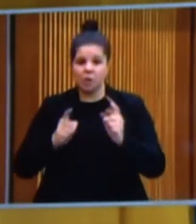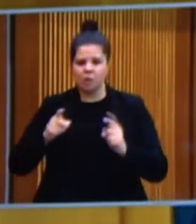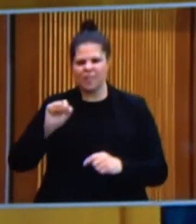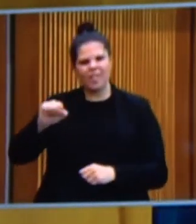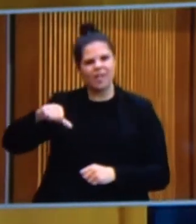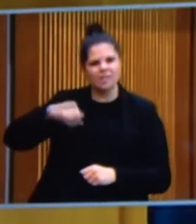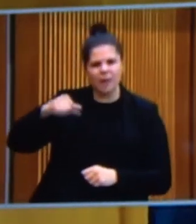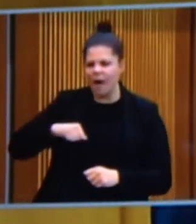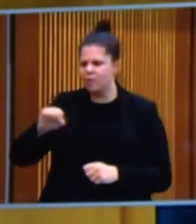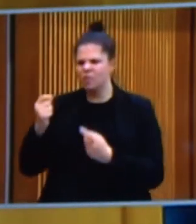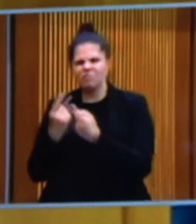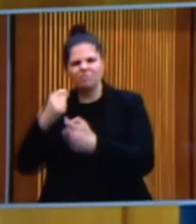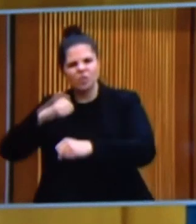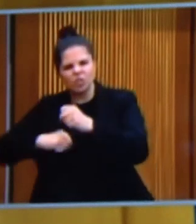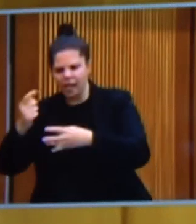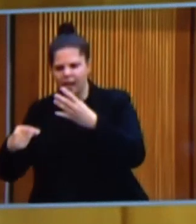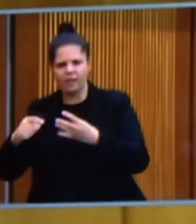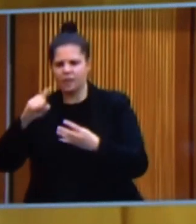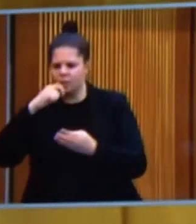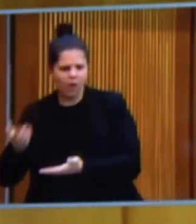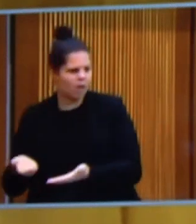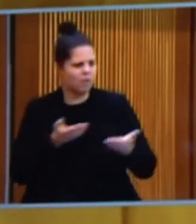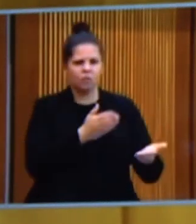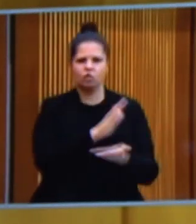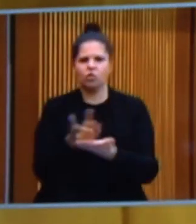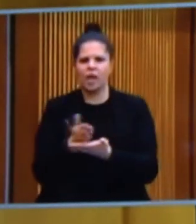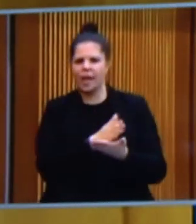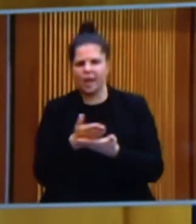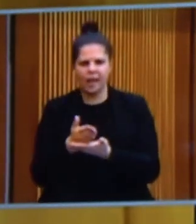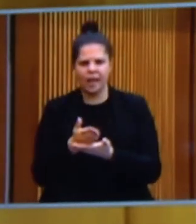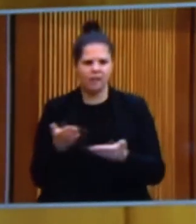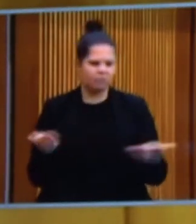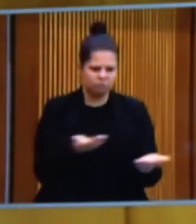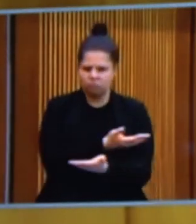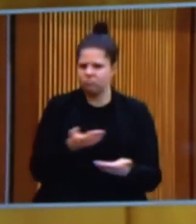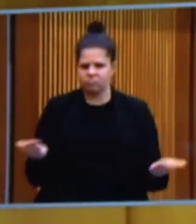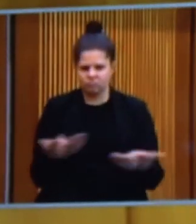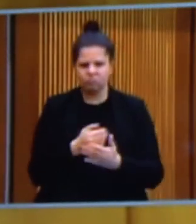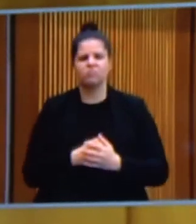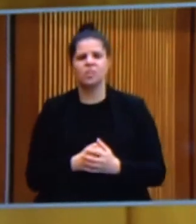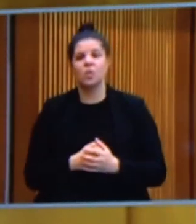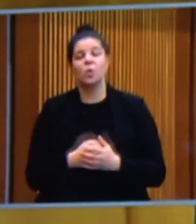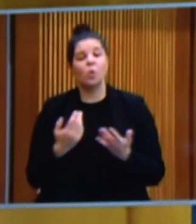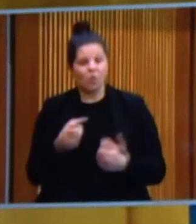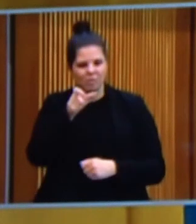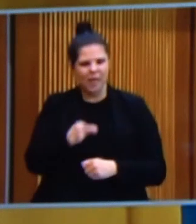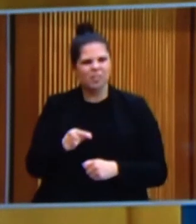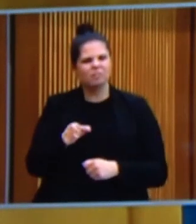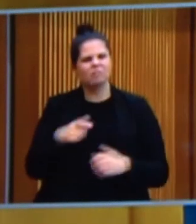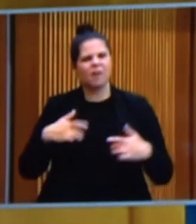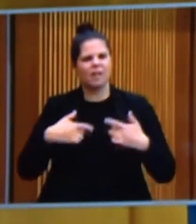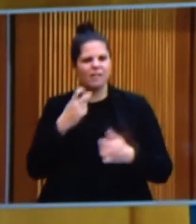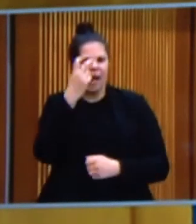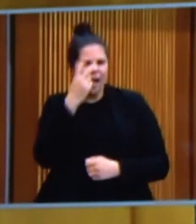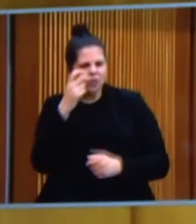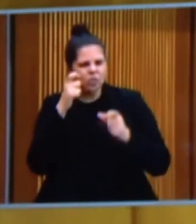be providing support services for patients who are coming from aged care homes or other